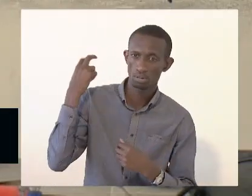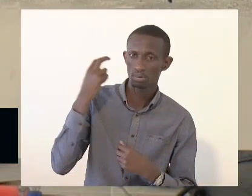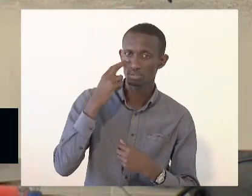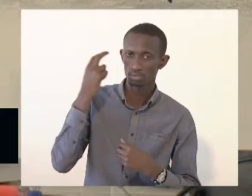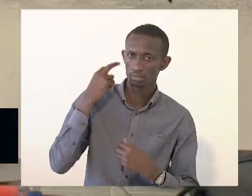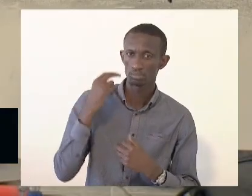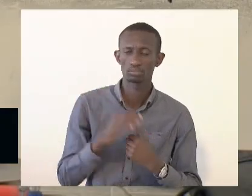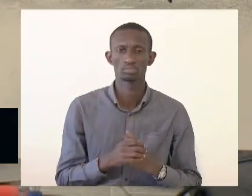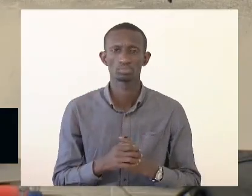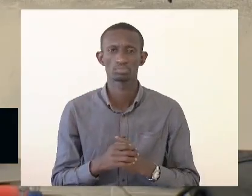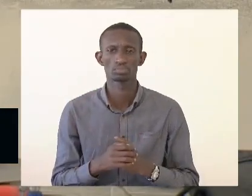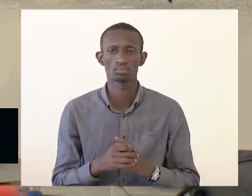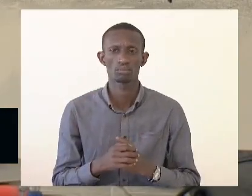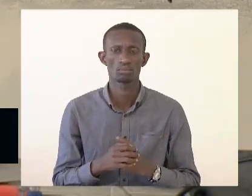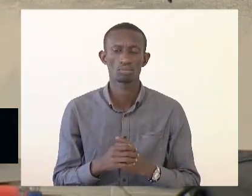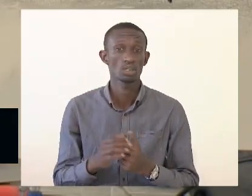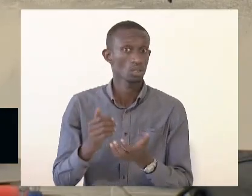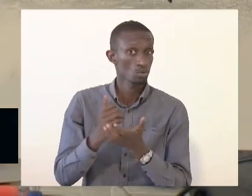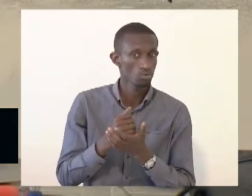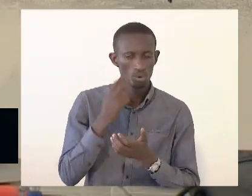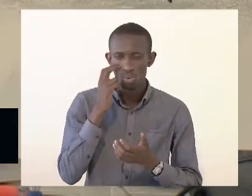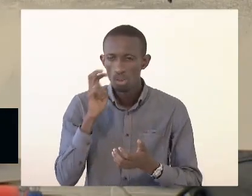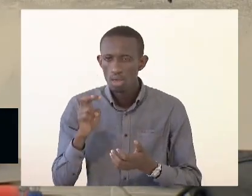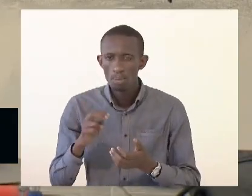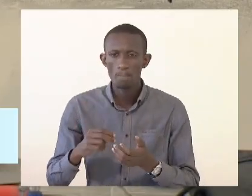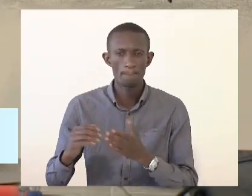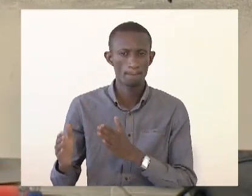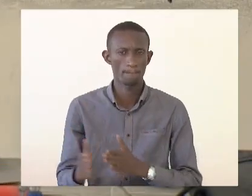goes back to the preparation of soluble salts.